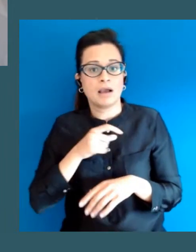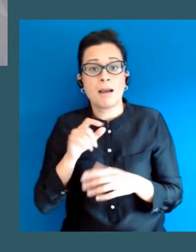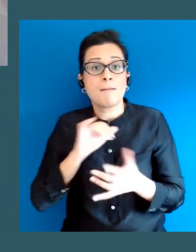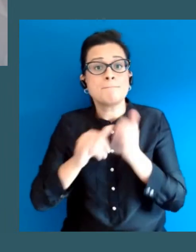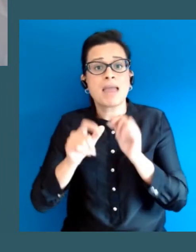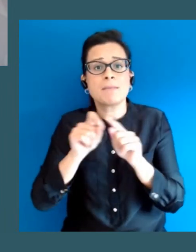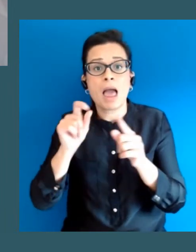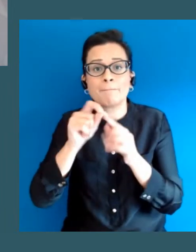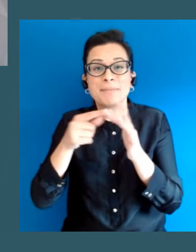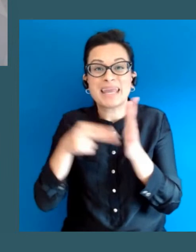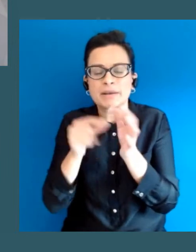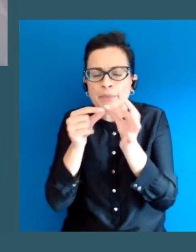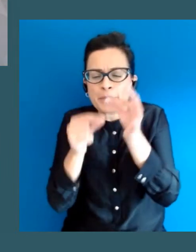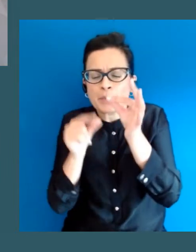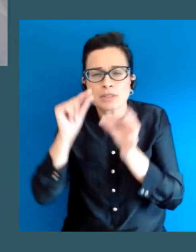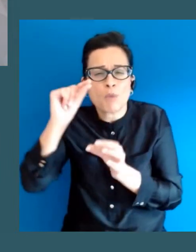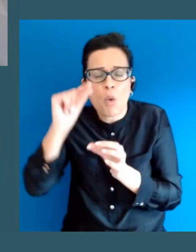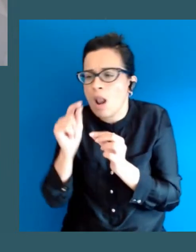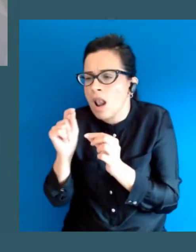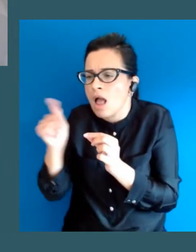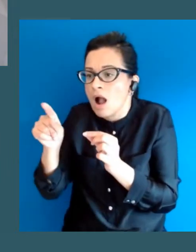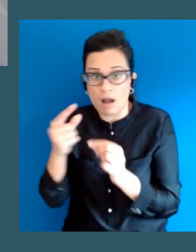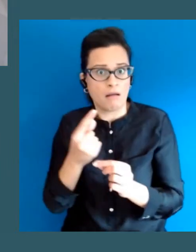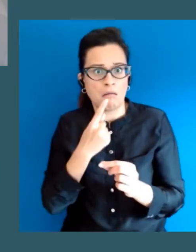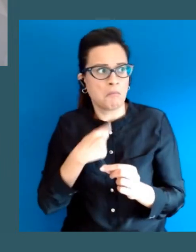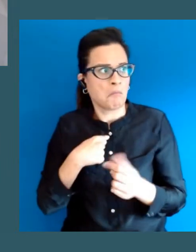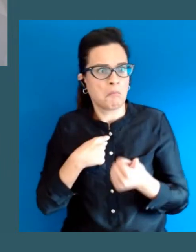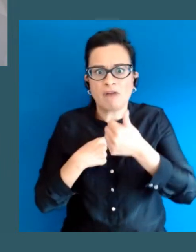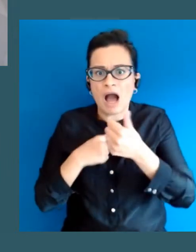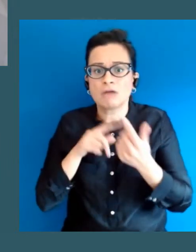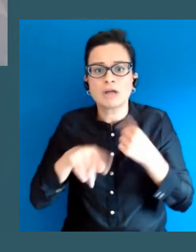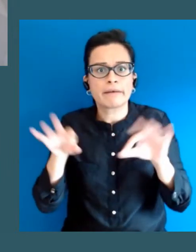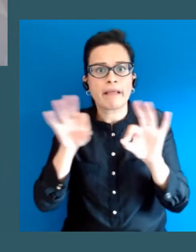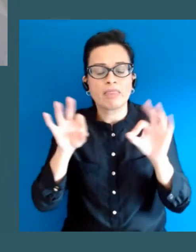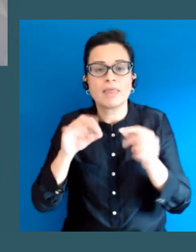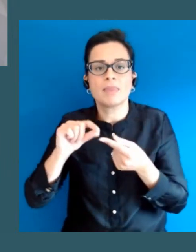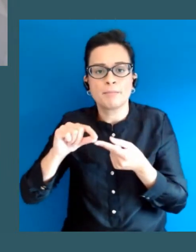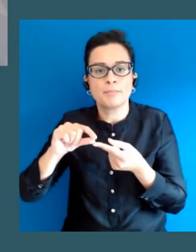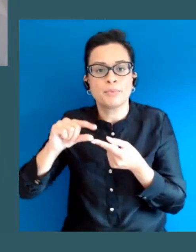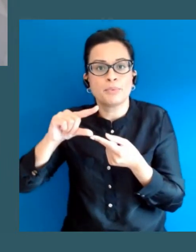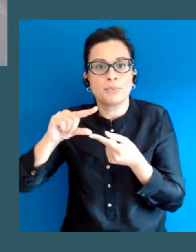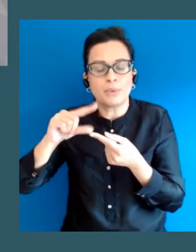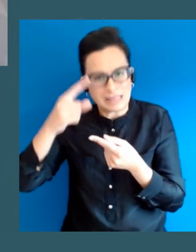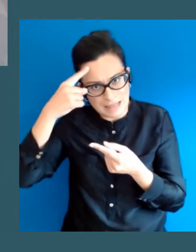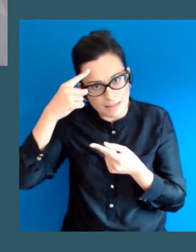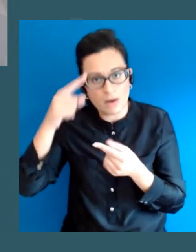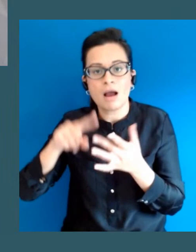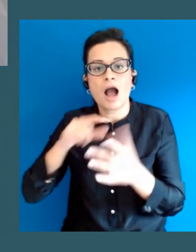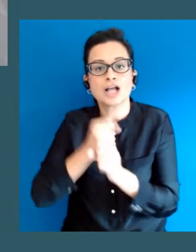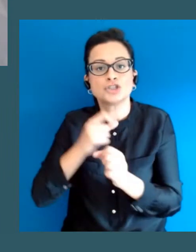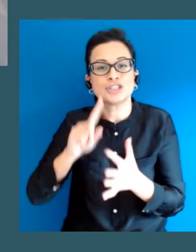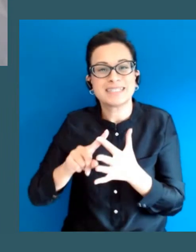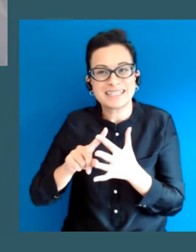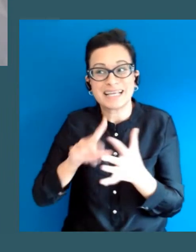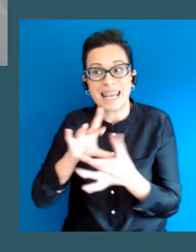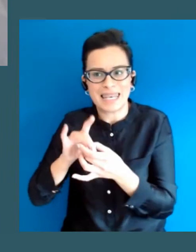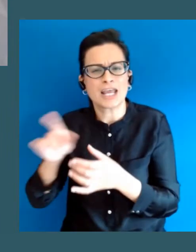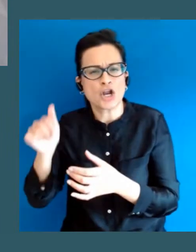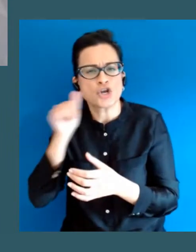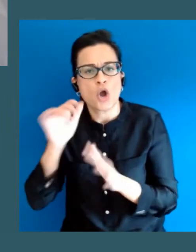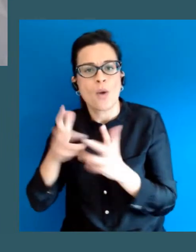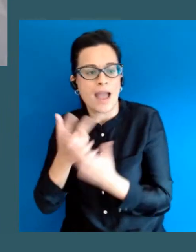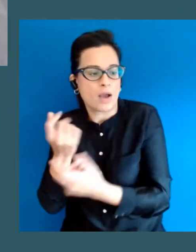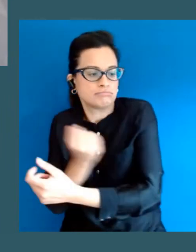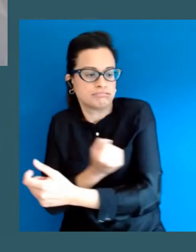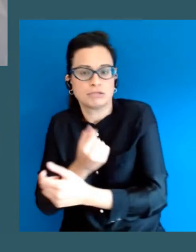that's a tolerated, you double that dose, and you do it slowly and sensibly. They have an IG-mediated allergy, they know how to use antihistamines. I think it's